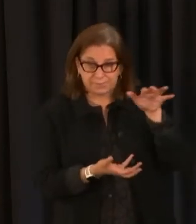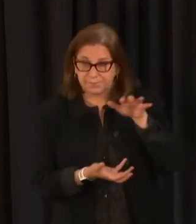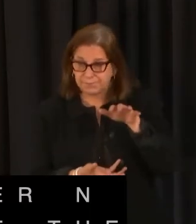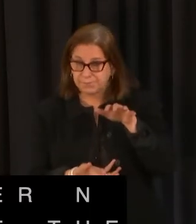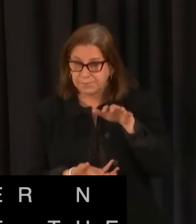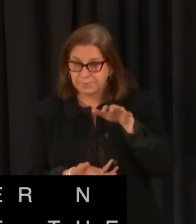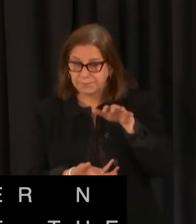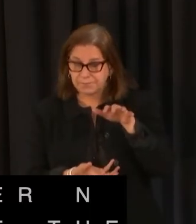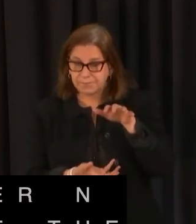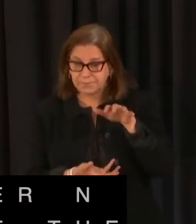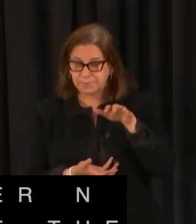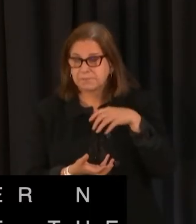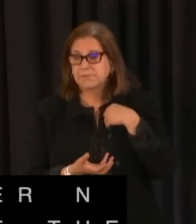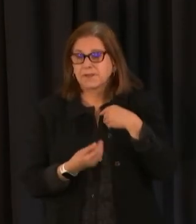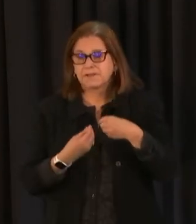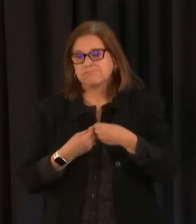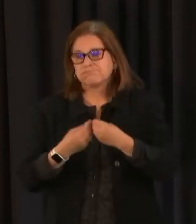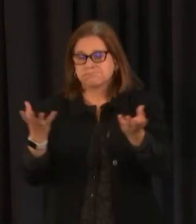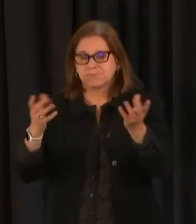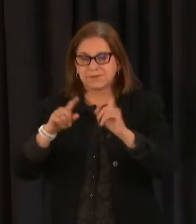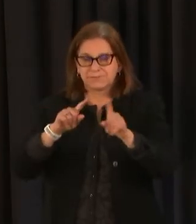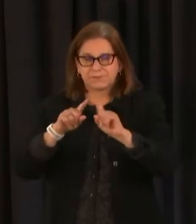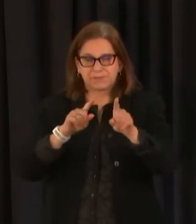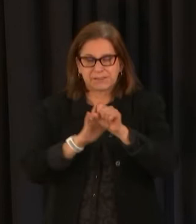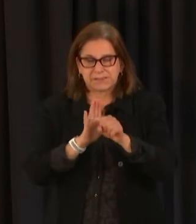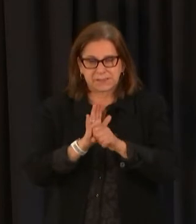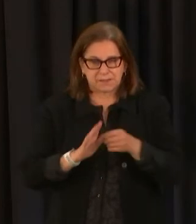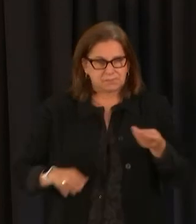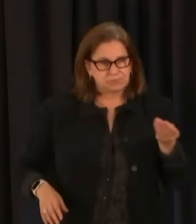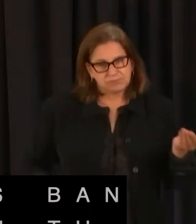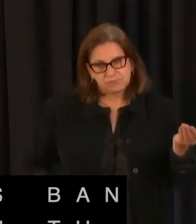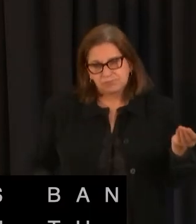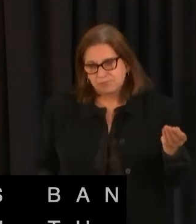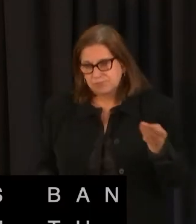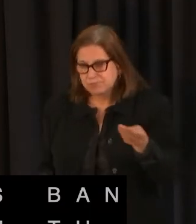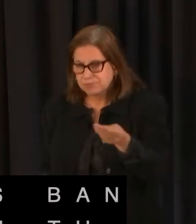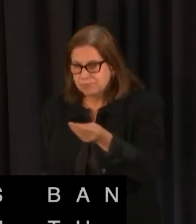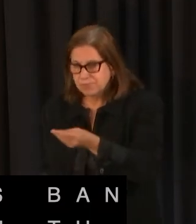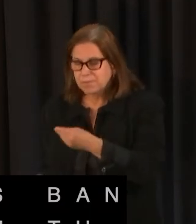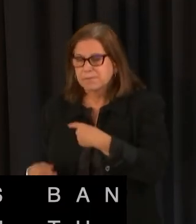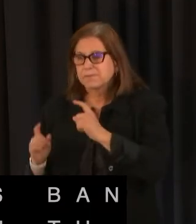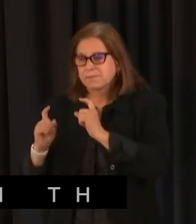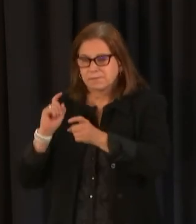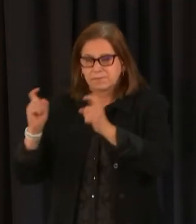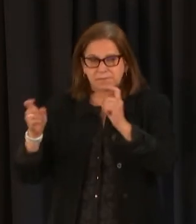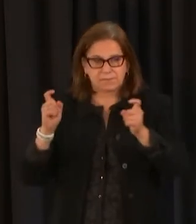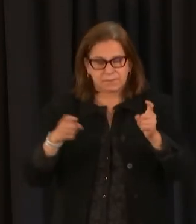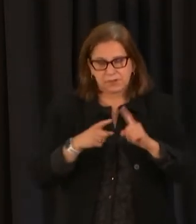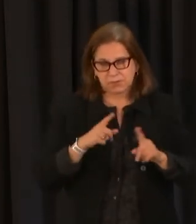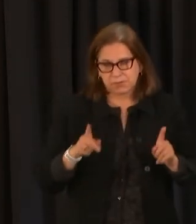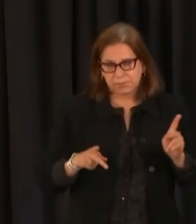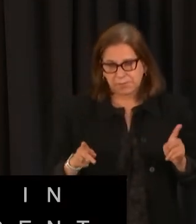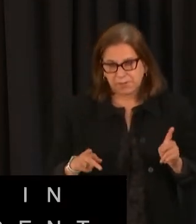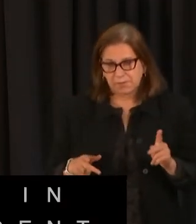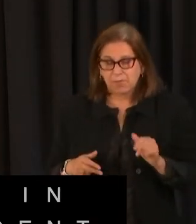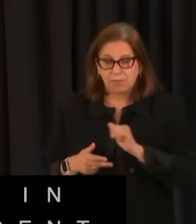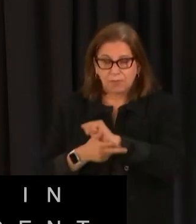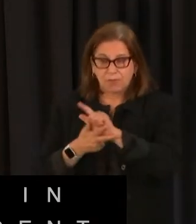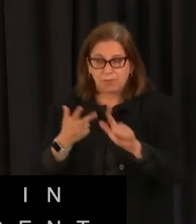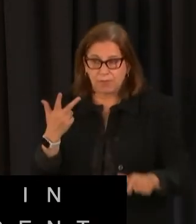resident population, they've used that same approach in terms of allocating via resident population for all 3